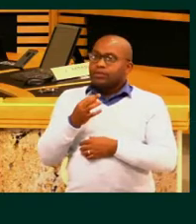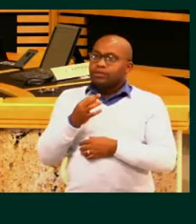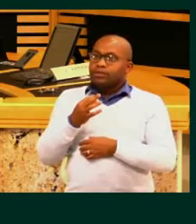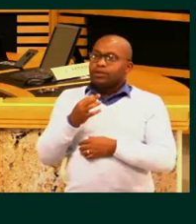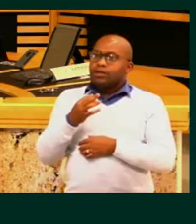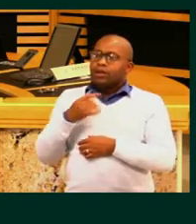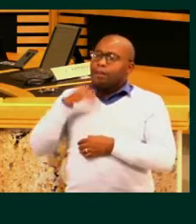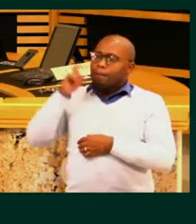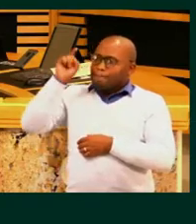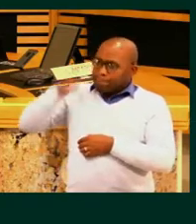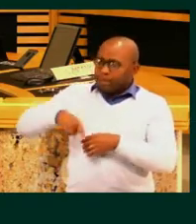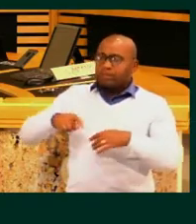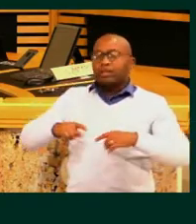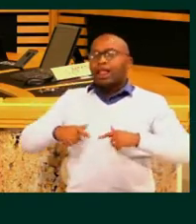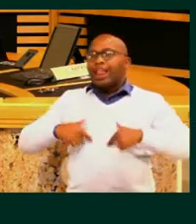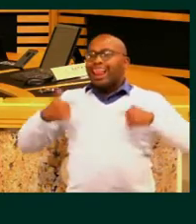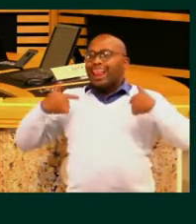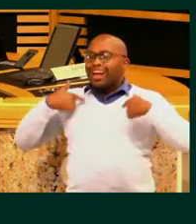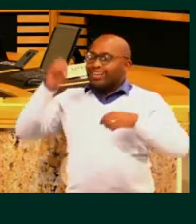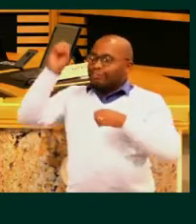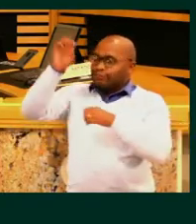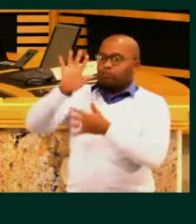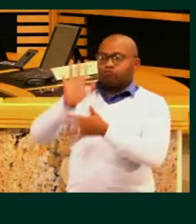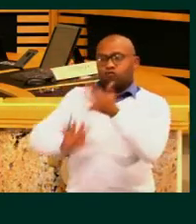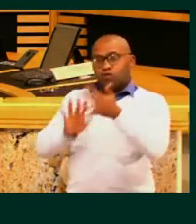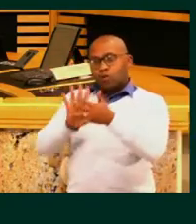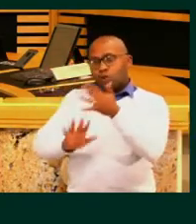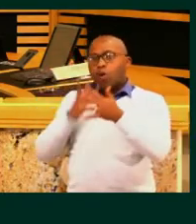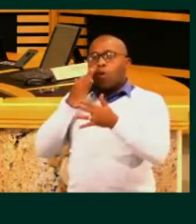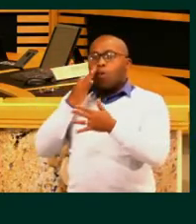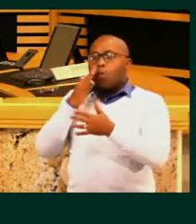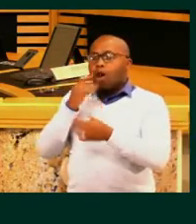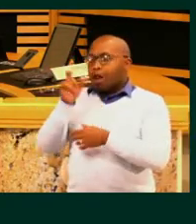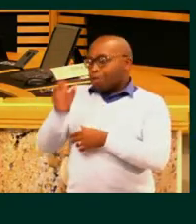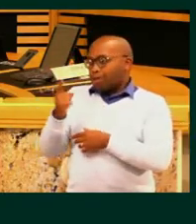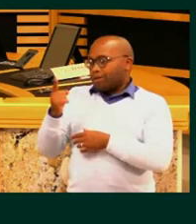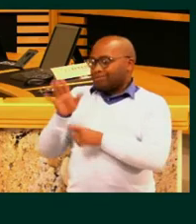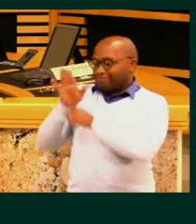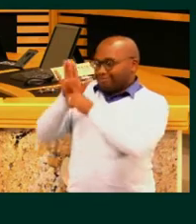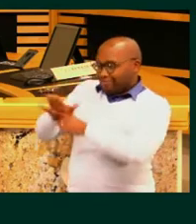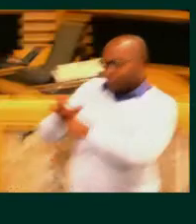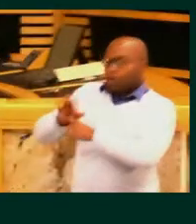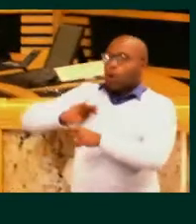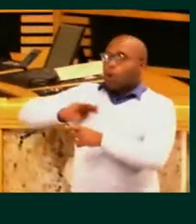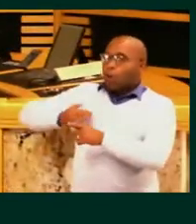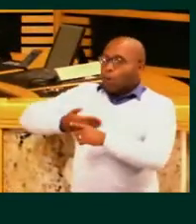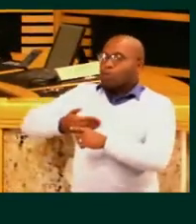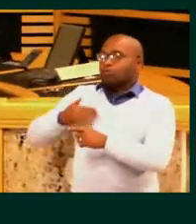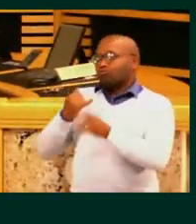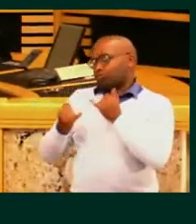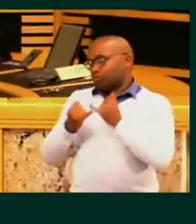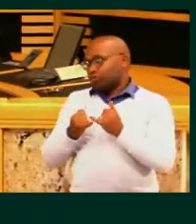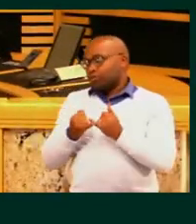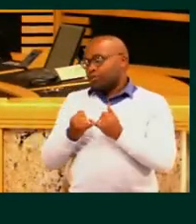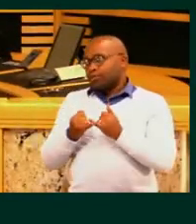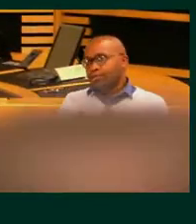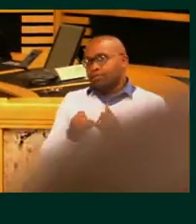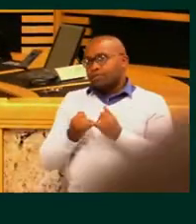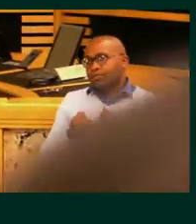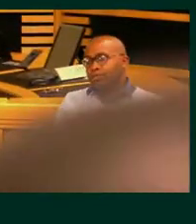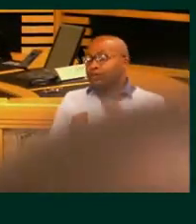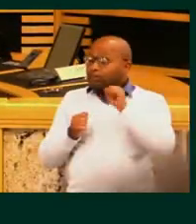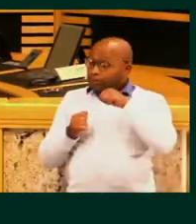who actually intruded into the privacy of a women so it means that we need to have harsh